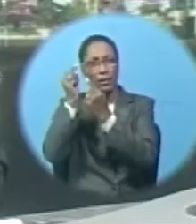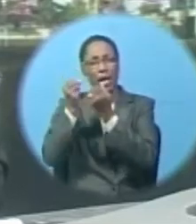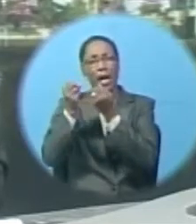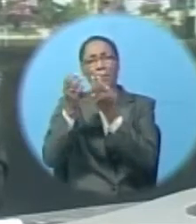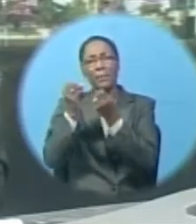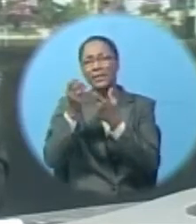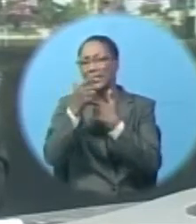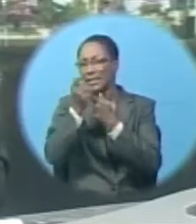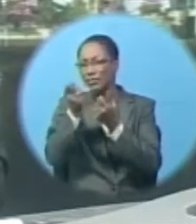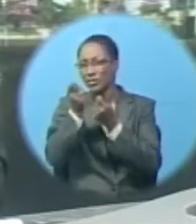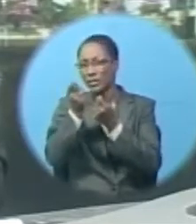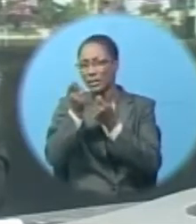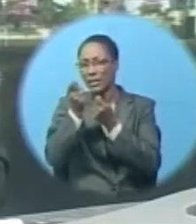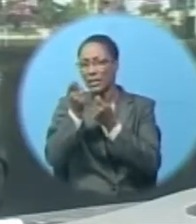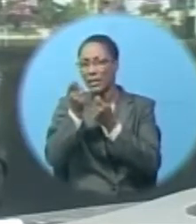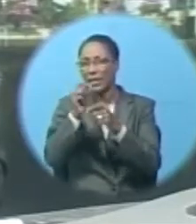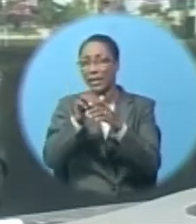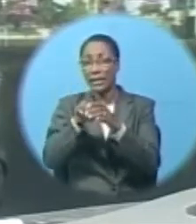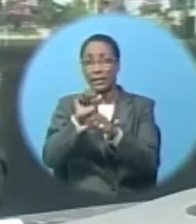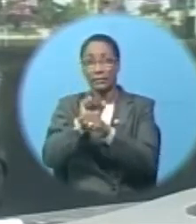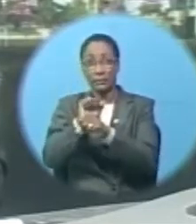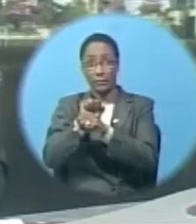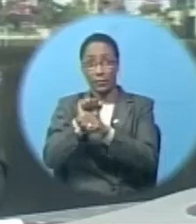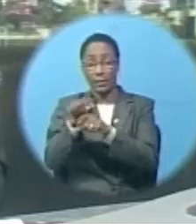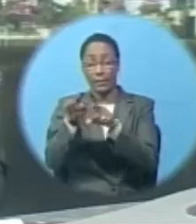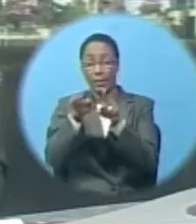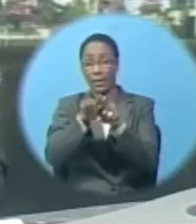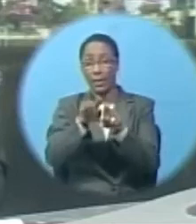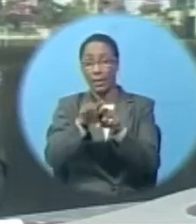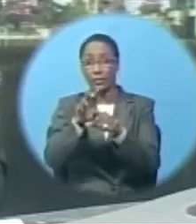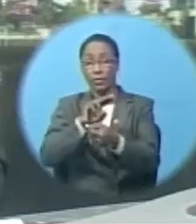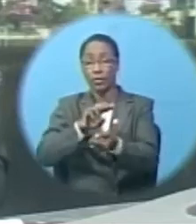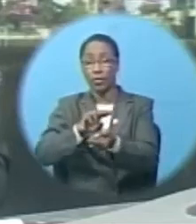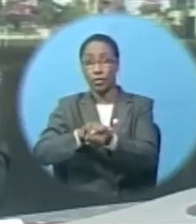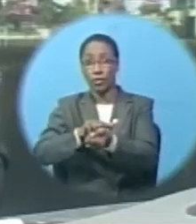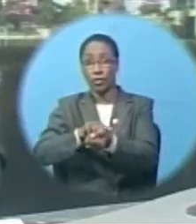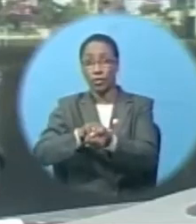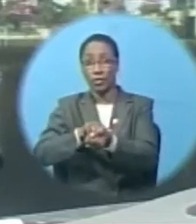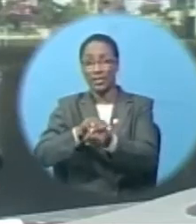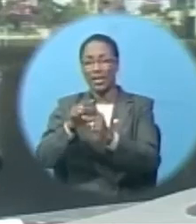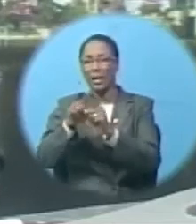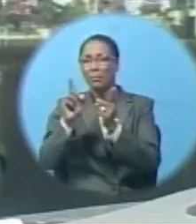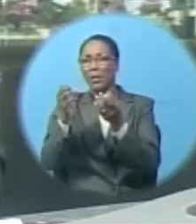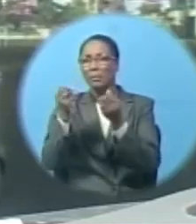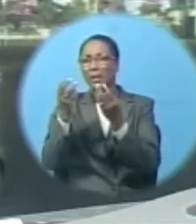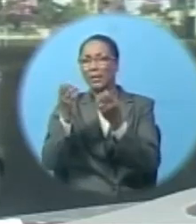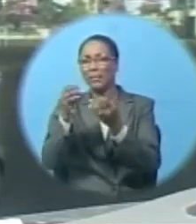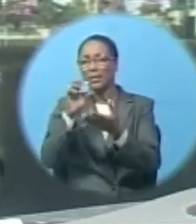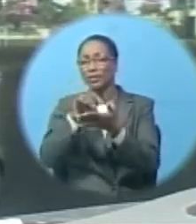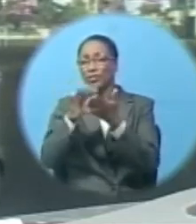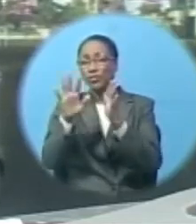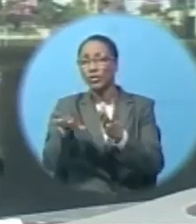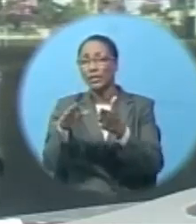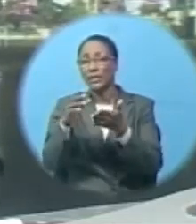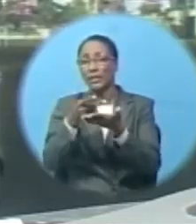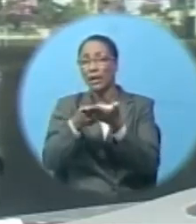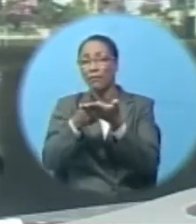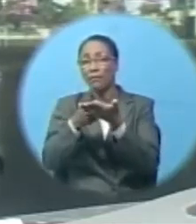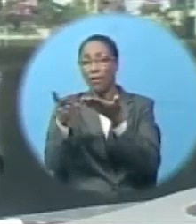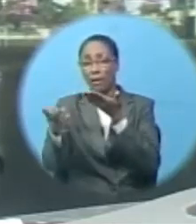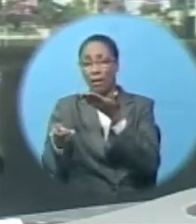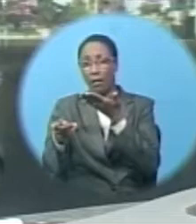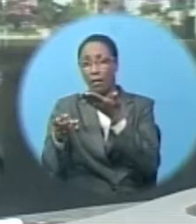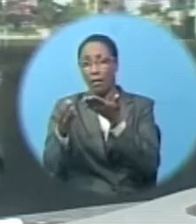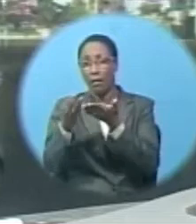interested in jobs in the field. She says a major problem is the failure rate of student nurses, but that can be addressed if the